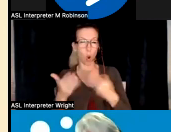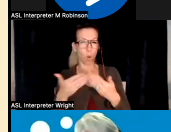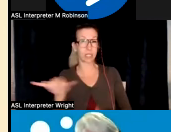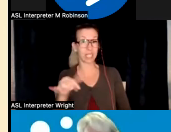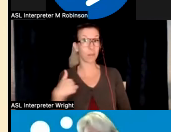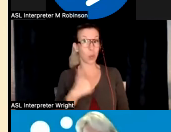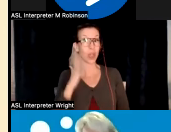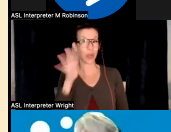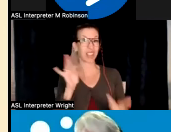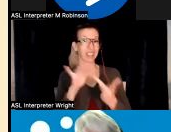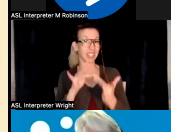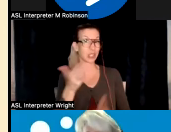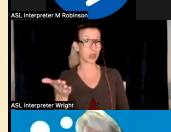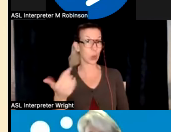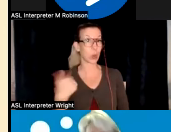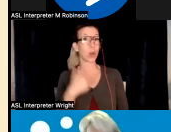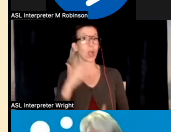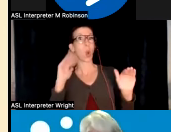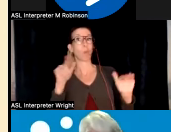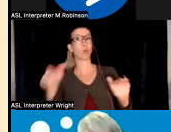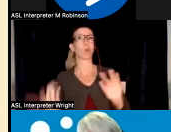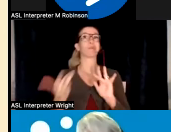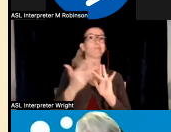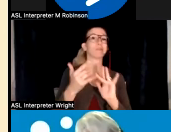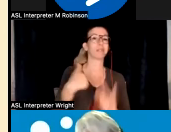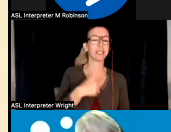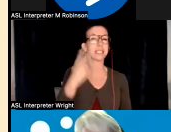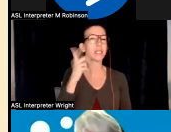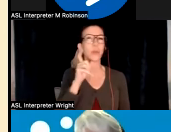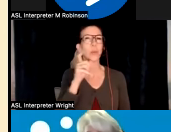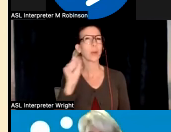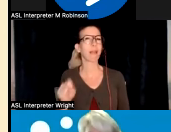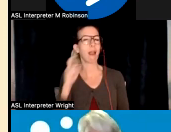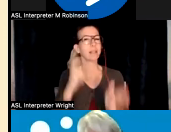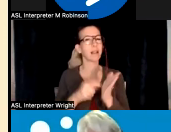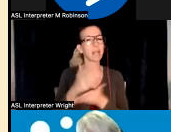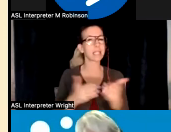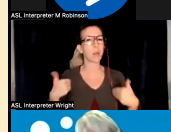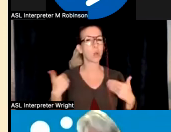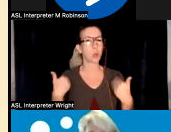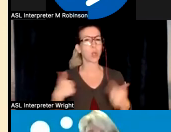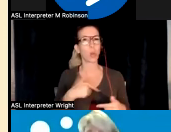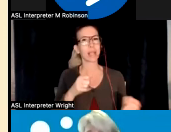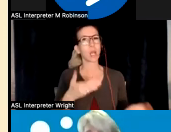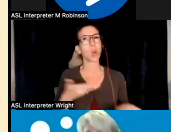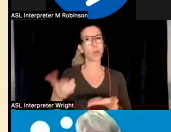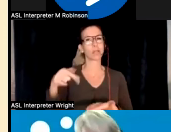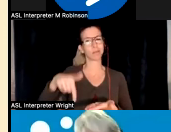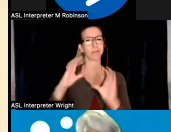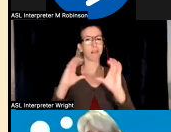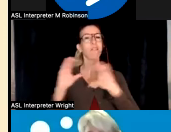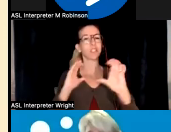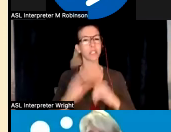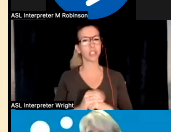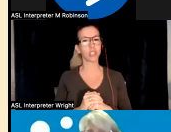reaching out to you, and we hope you'll reach out to us to see if you can identify some youth that we can bring to the table so we can actually